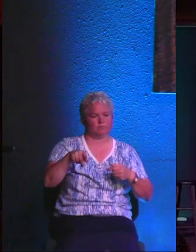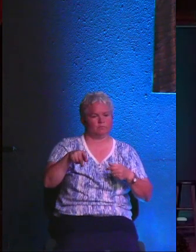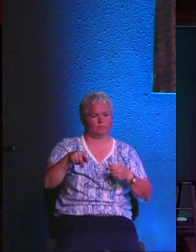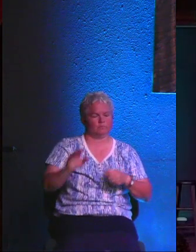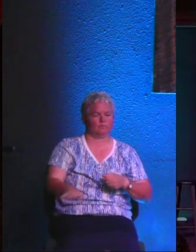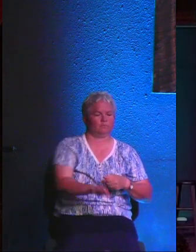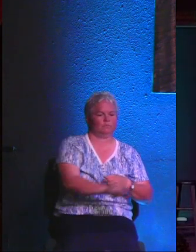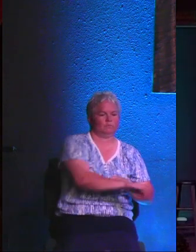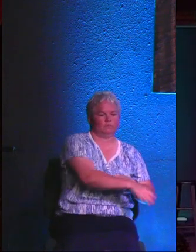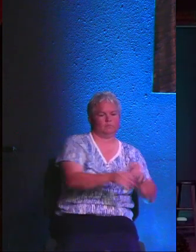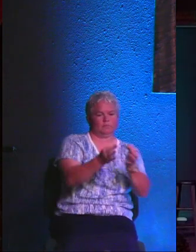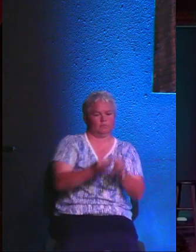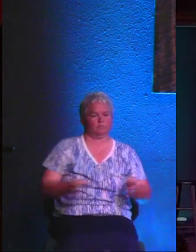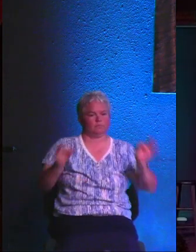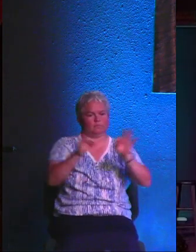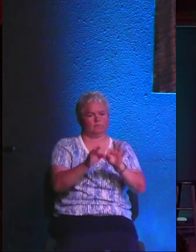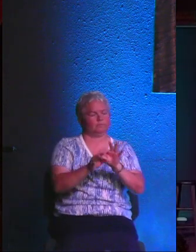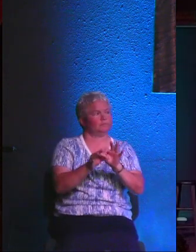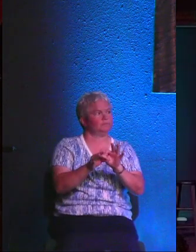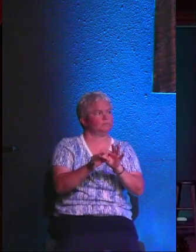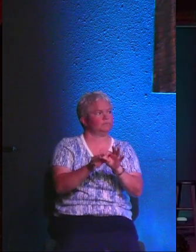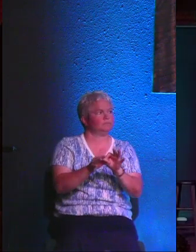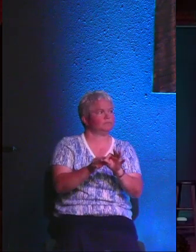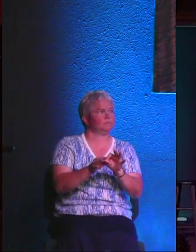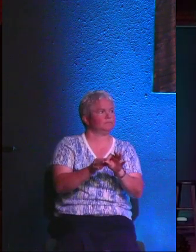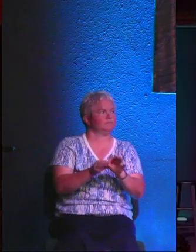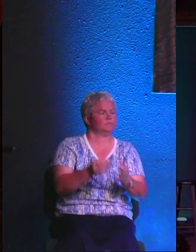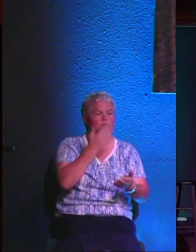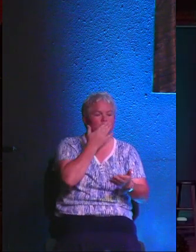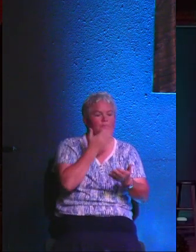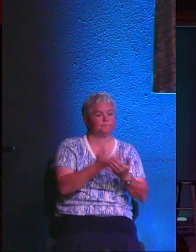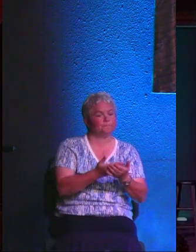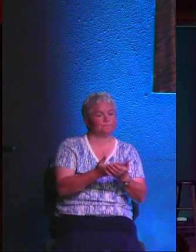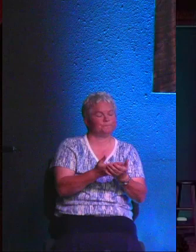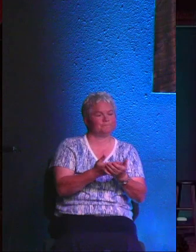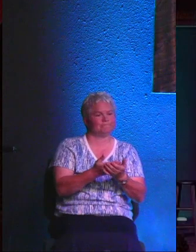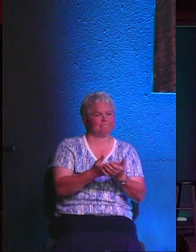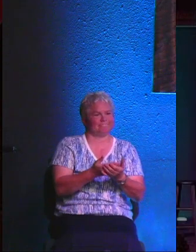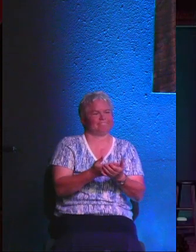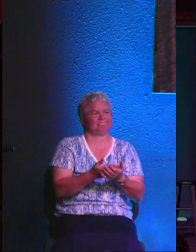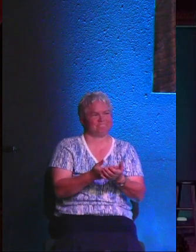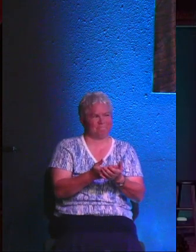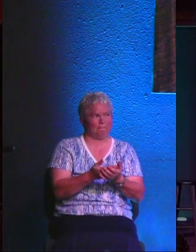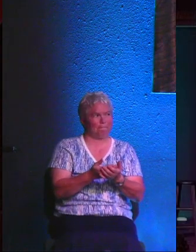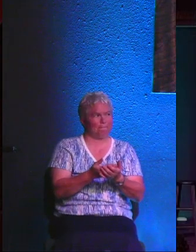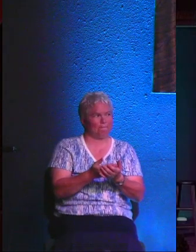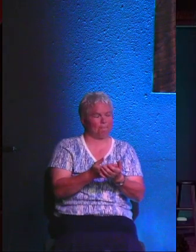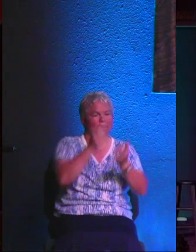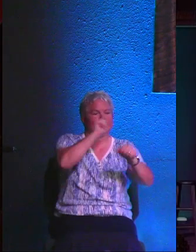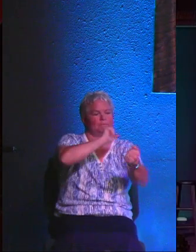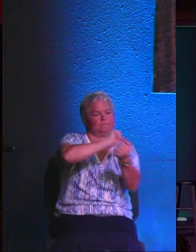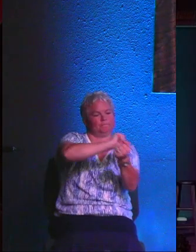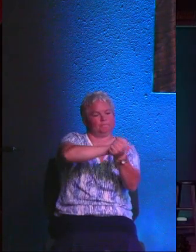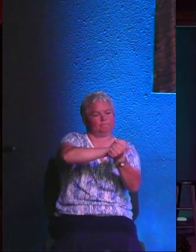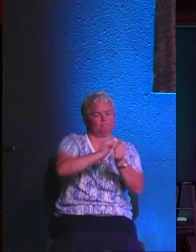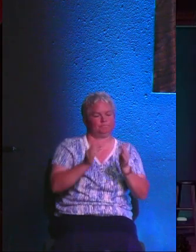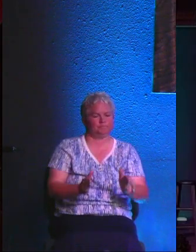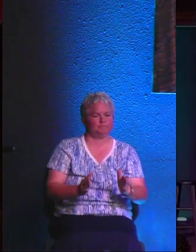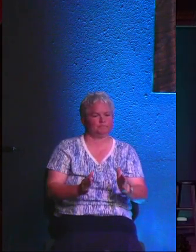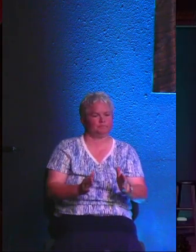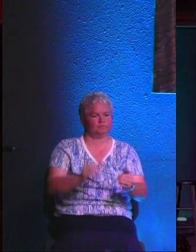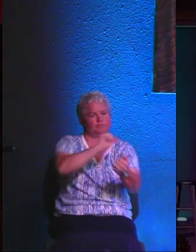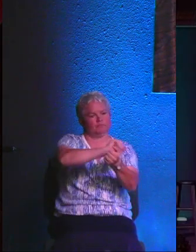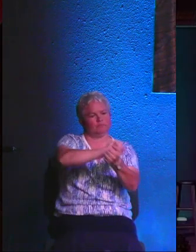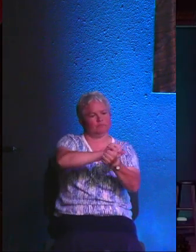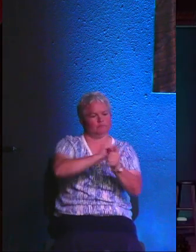kids' ministry is important in a church, right? Good, because we need some more volunteers. I'm serious. That's not a joke. We